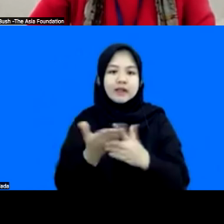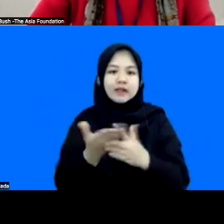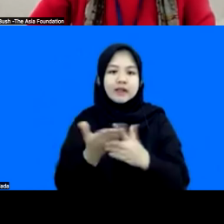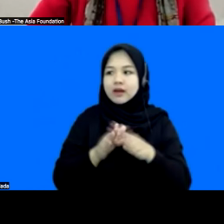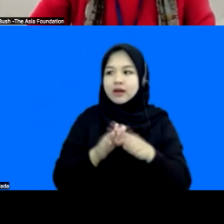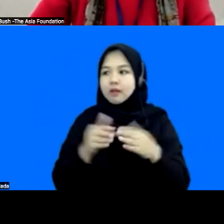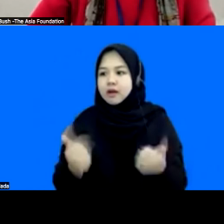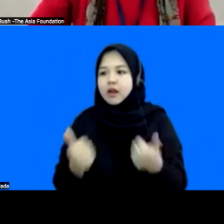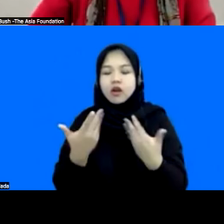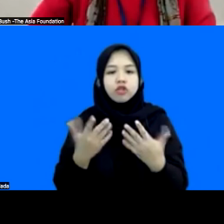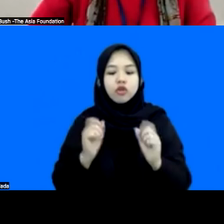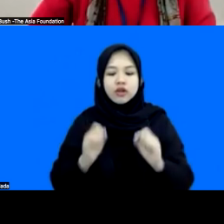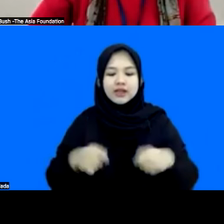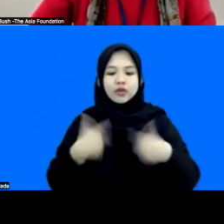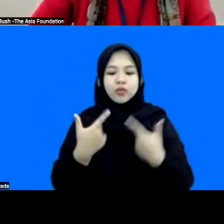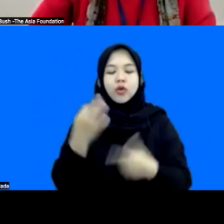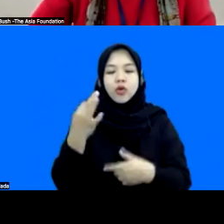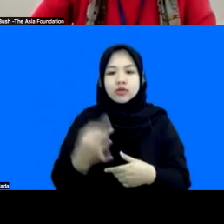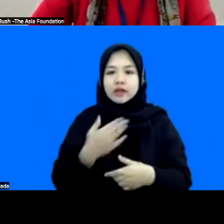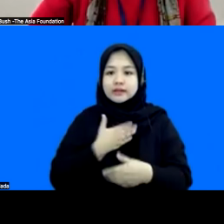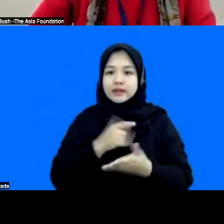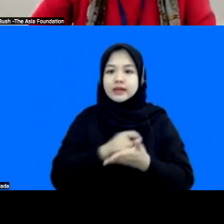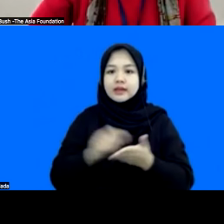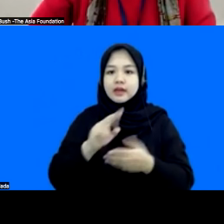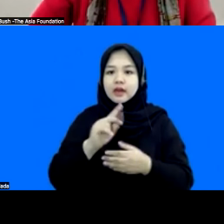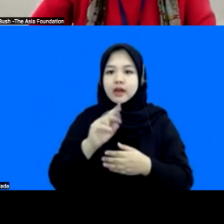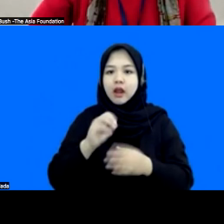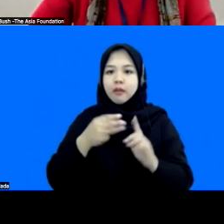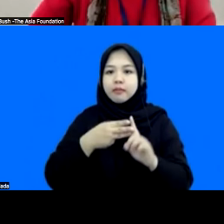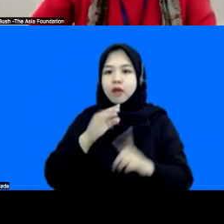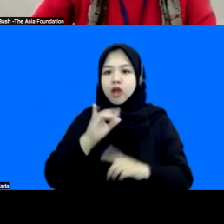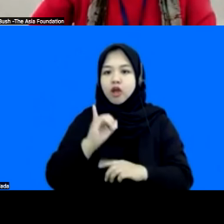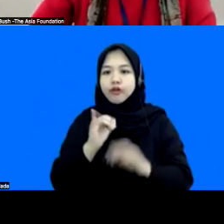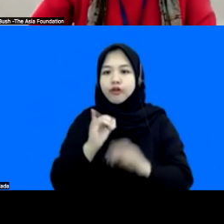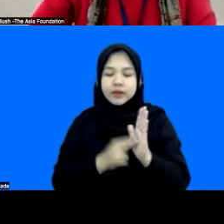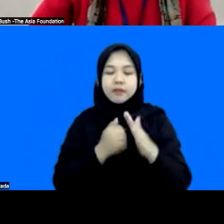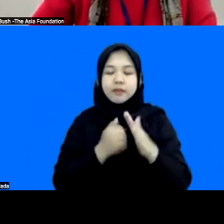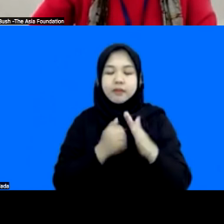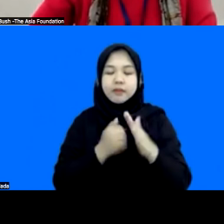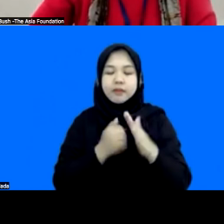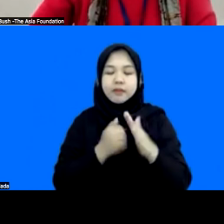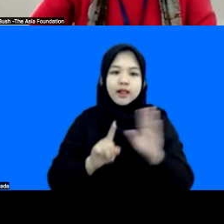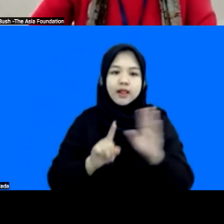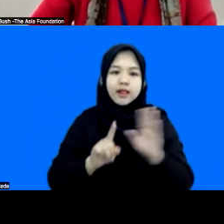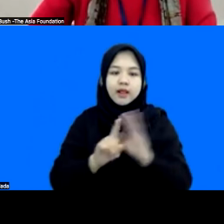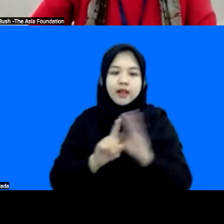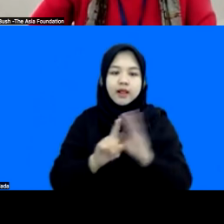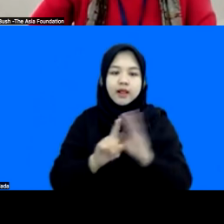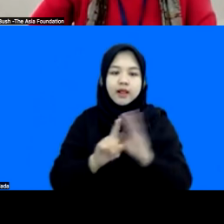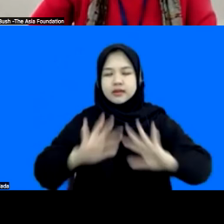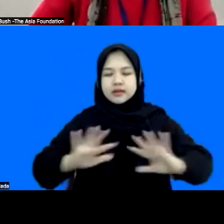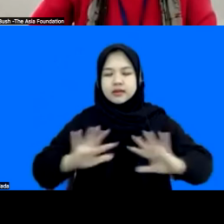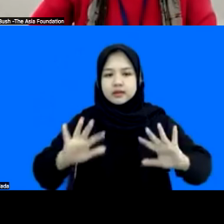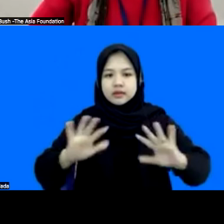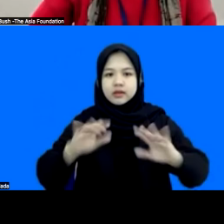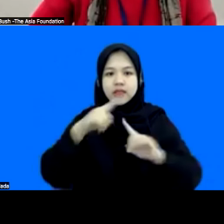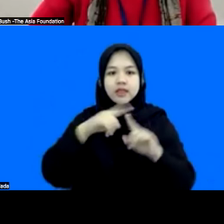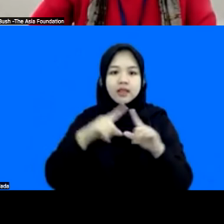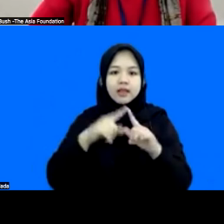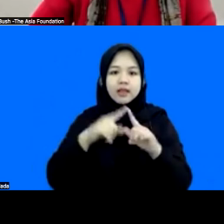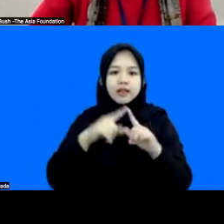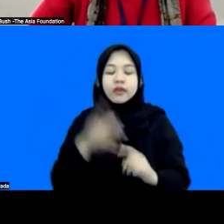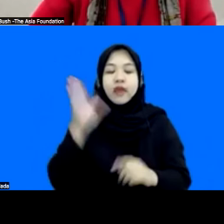name is Robin Bush. I'm the country representative for the Asia Foundation in Malaysia, and I will be your host for today. Before going any further, we wanted